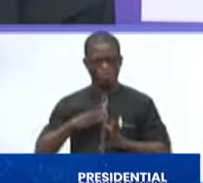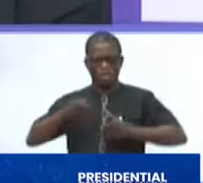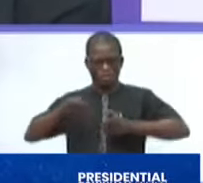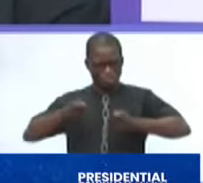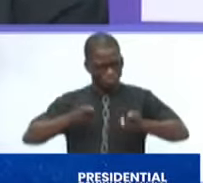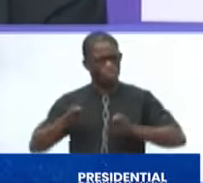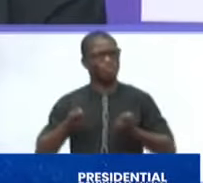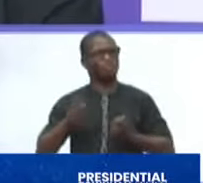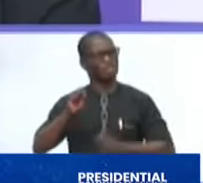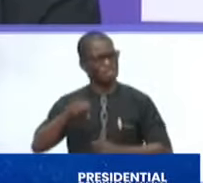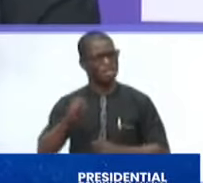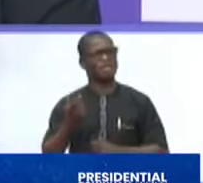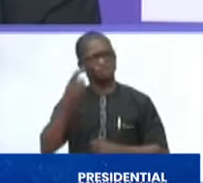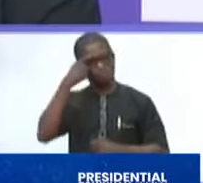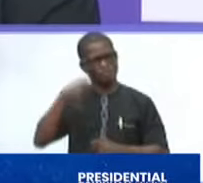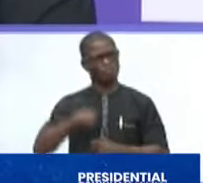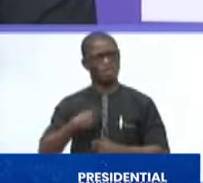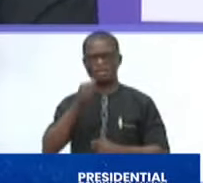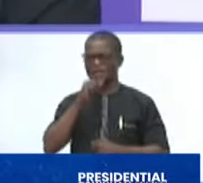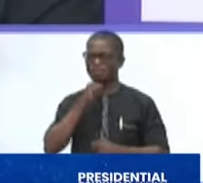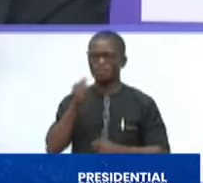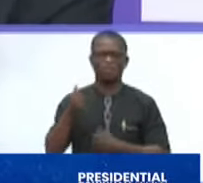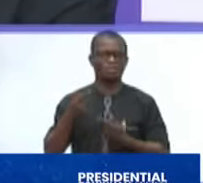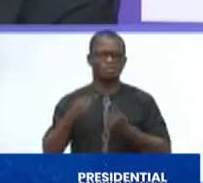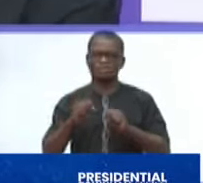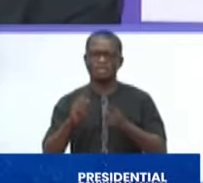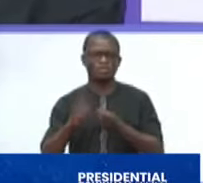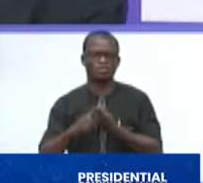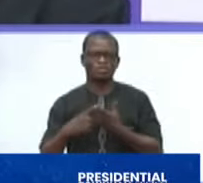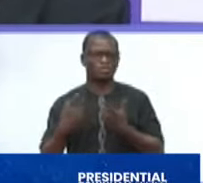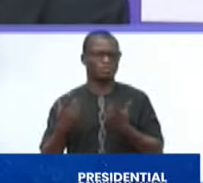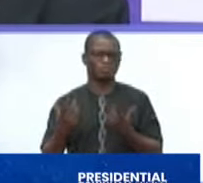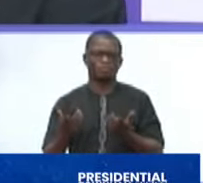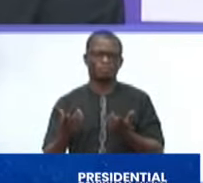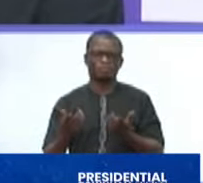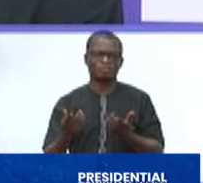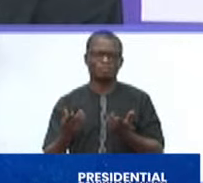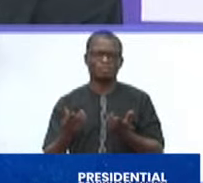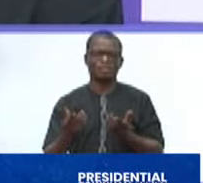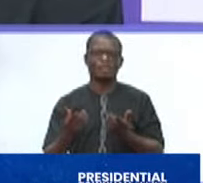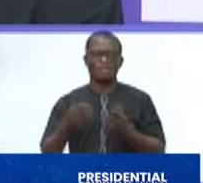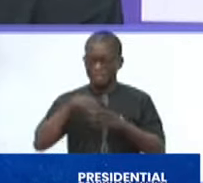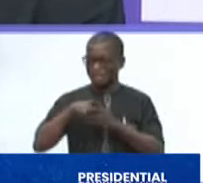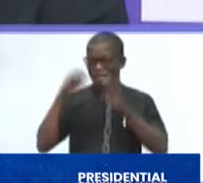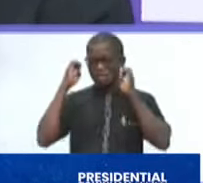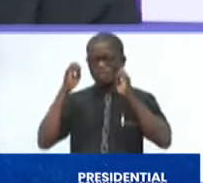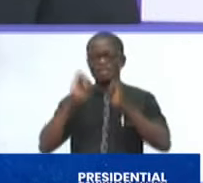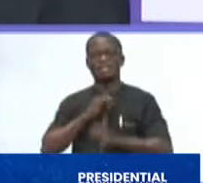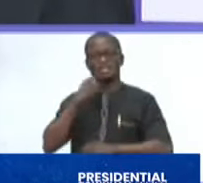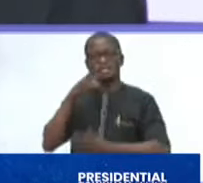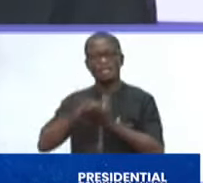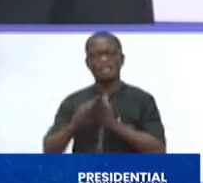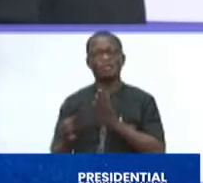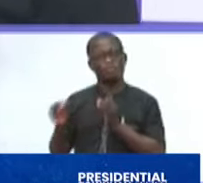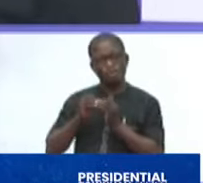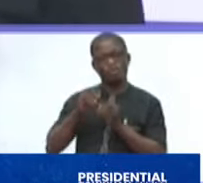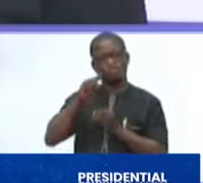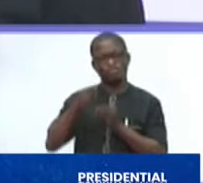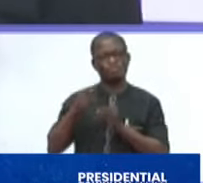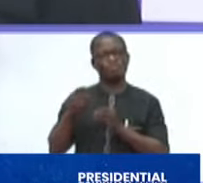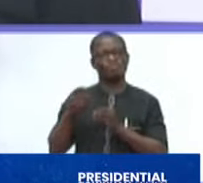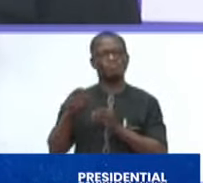me, it is not, I'm not trying to change. In education, I said, the more you invest in